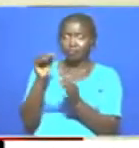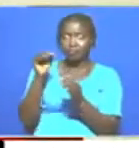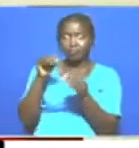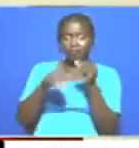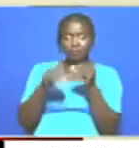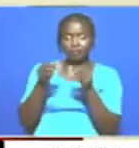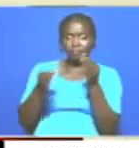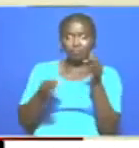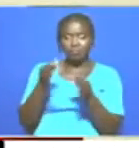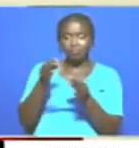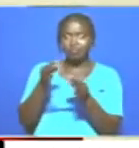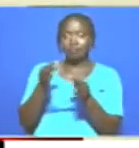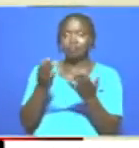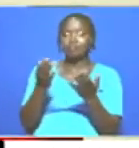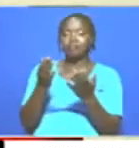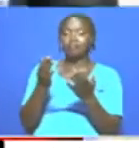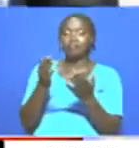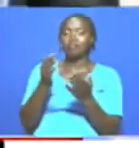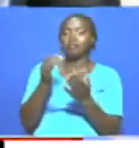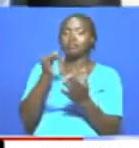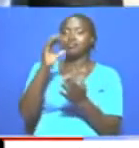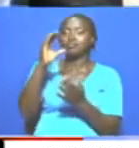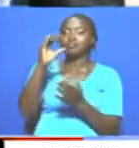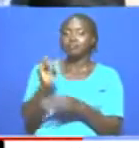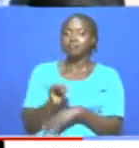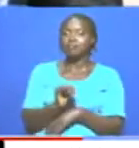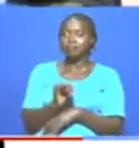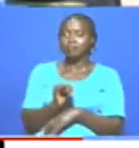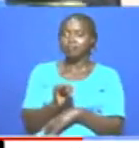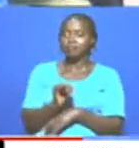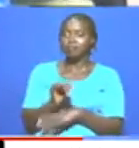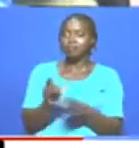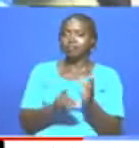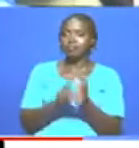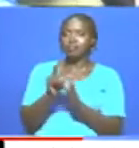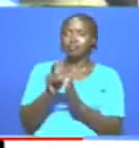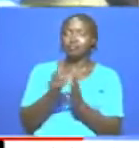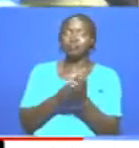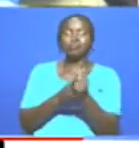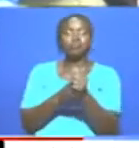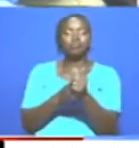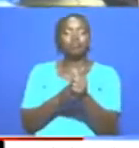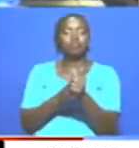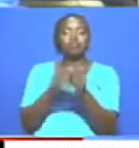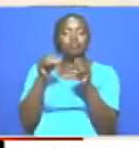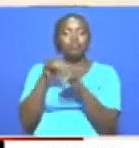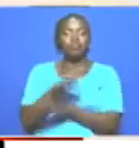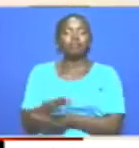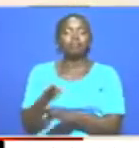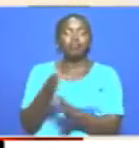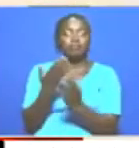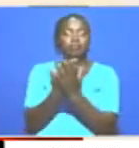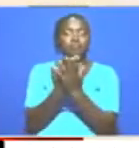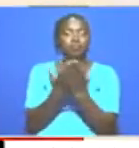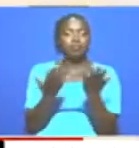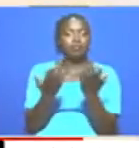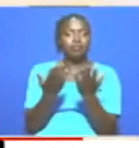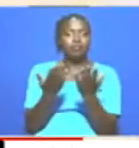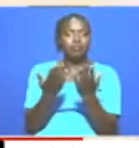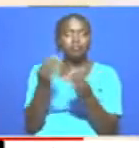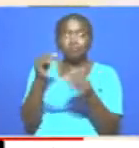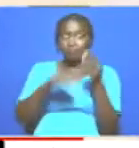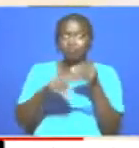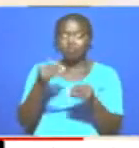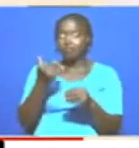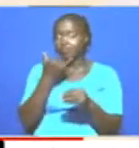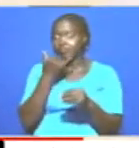the aegis of International Commission of Jurists to develop guidelines to streamline the prosecution of election-related offences,